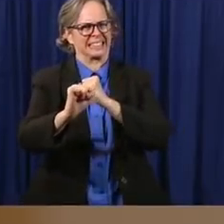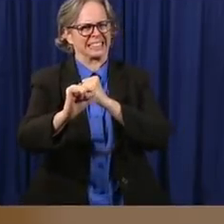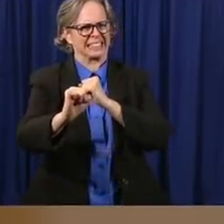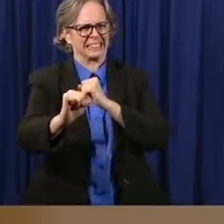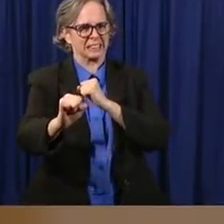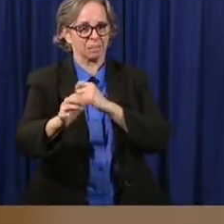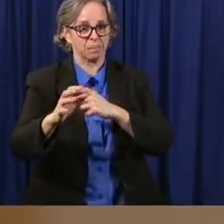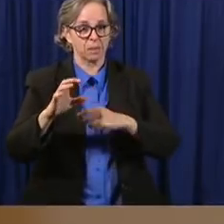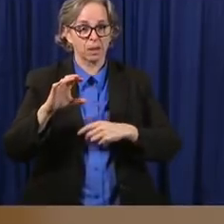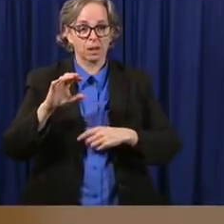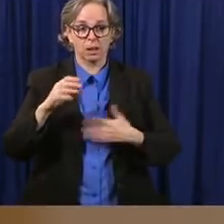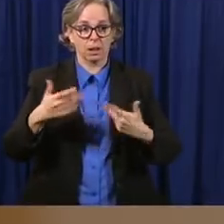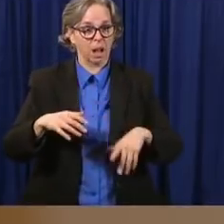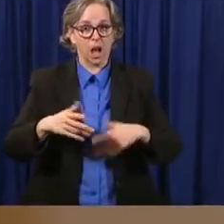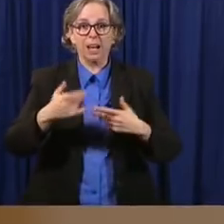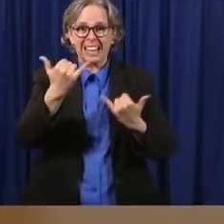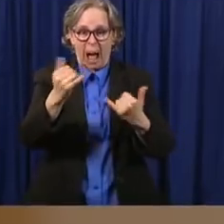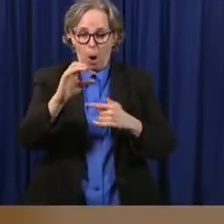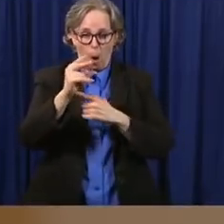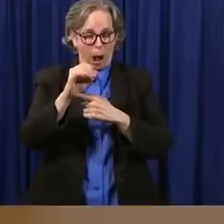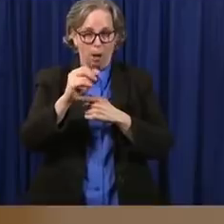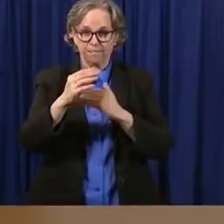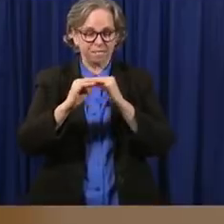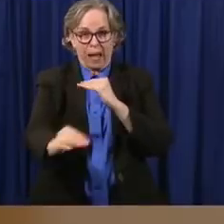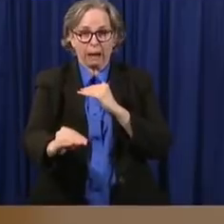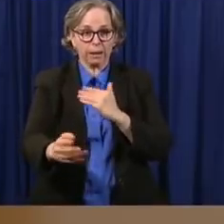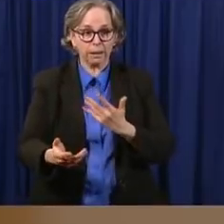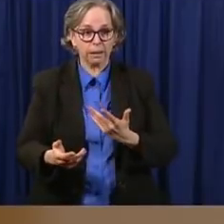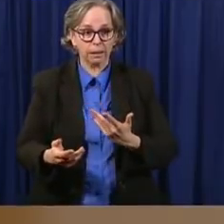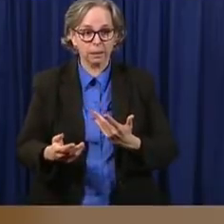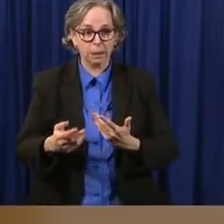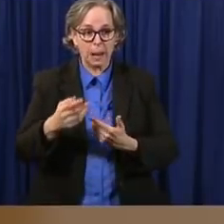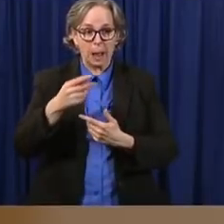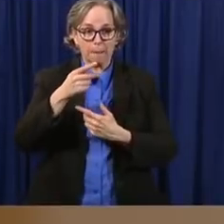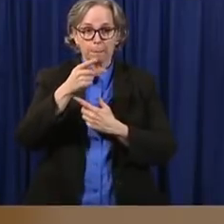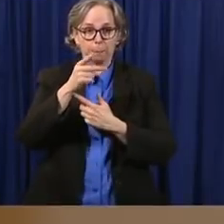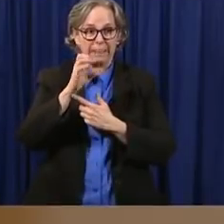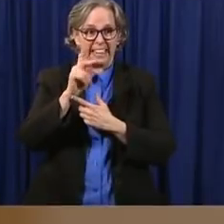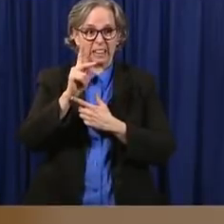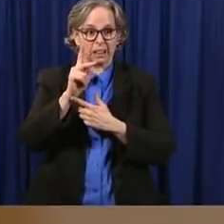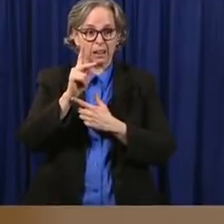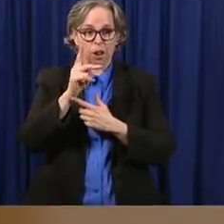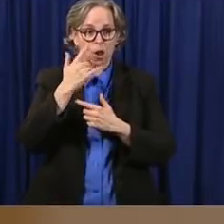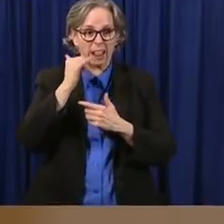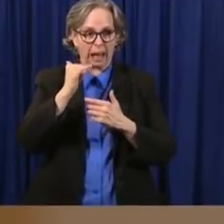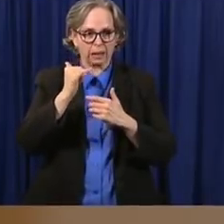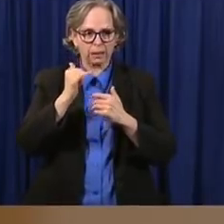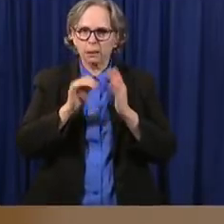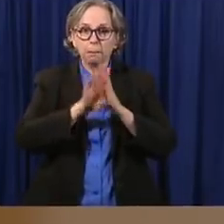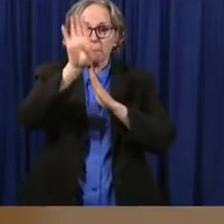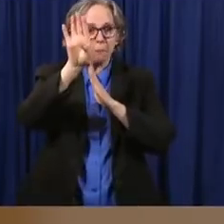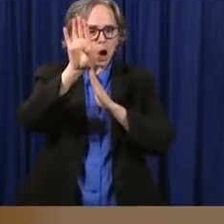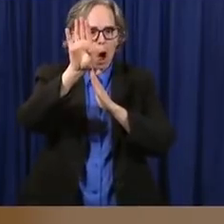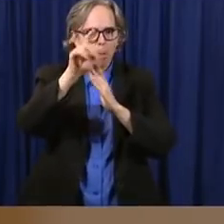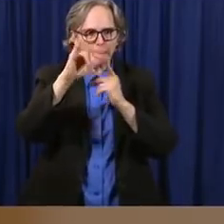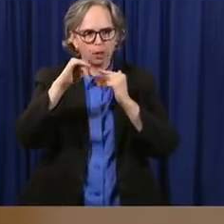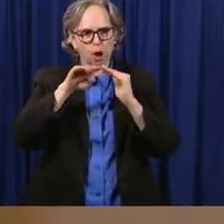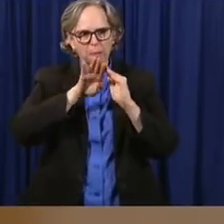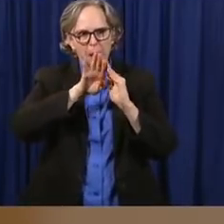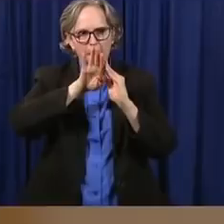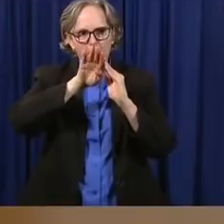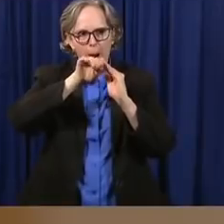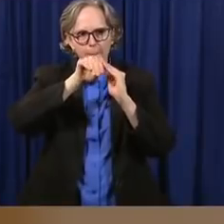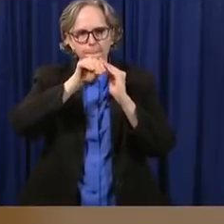actually, when we say peak, we're not going to look very peaky. We're sort of a plateau, if that makes sense, and on